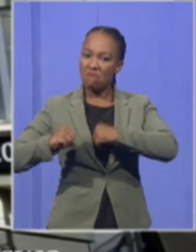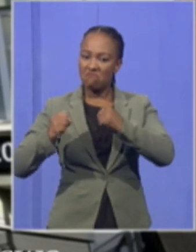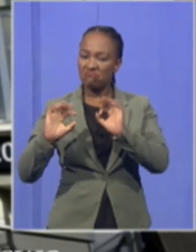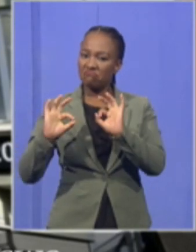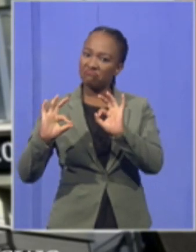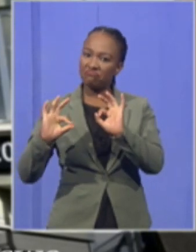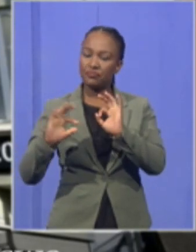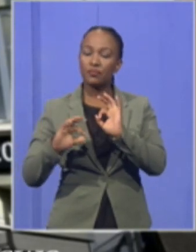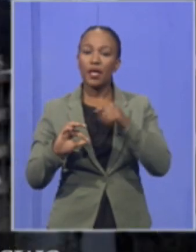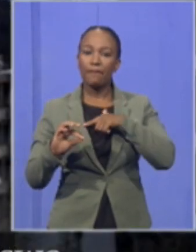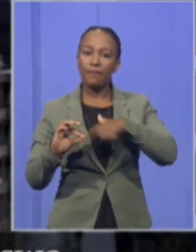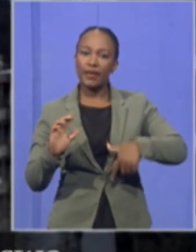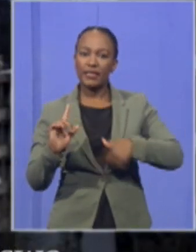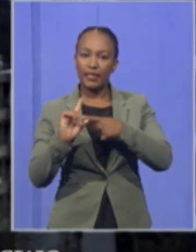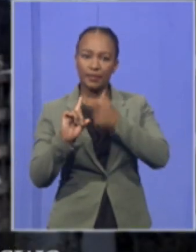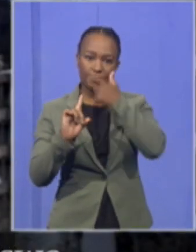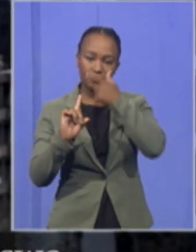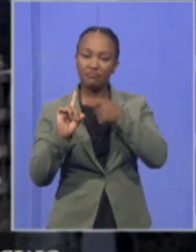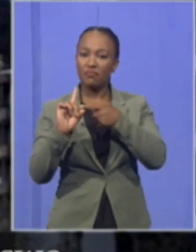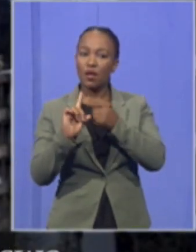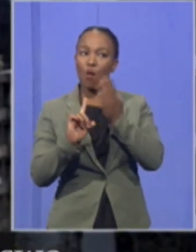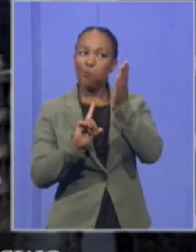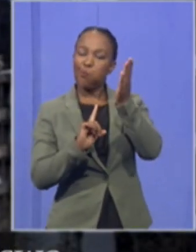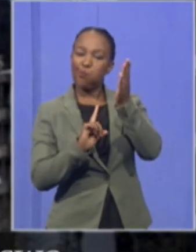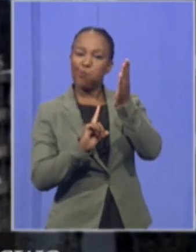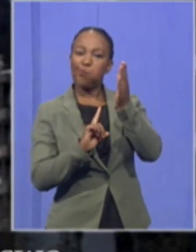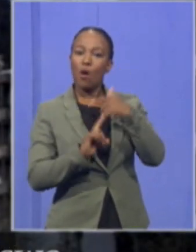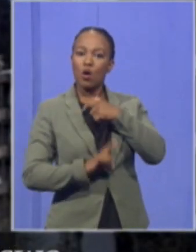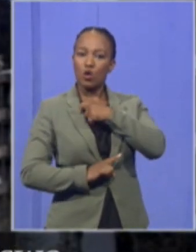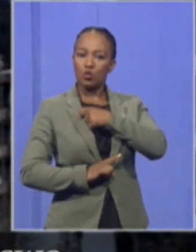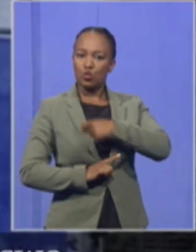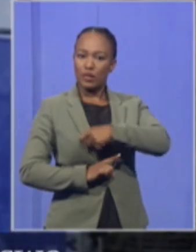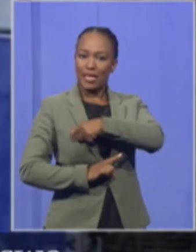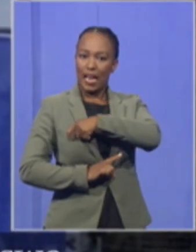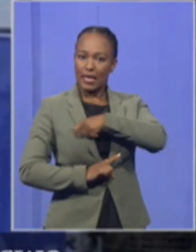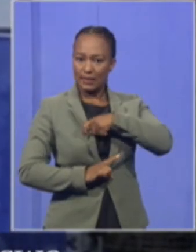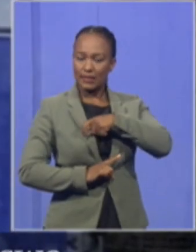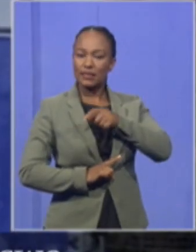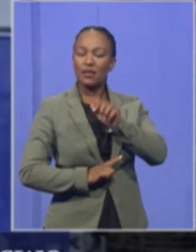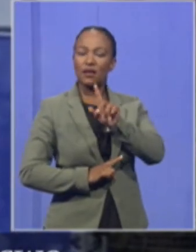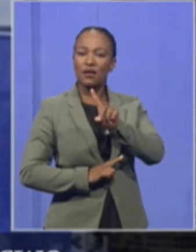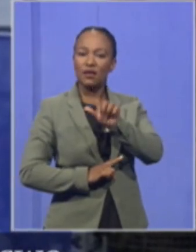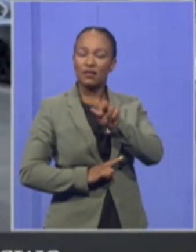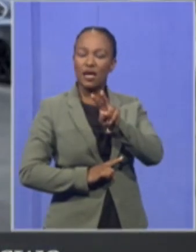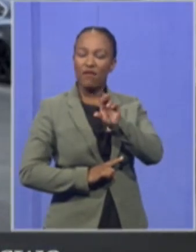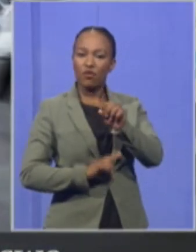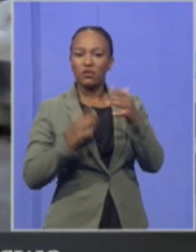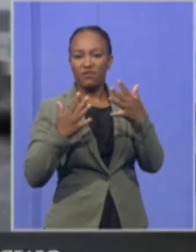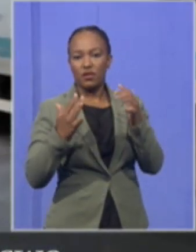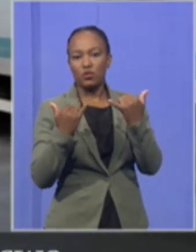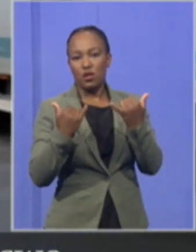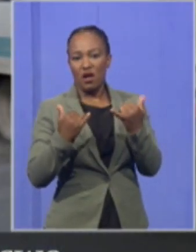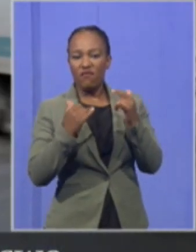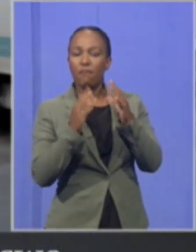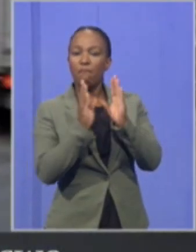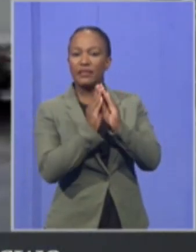Mopresidente Cyril Ramaphosa o konoseditse seabe sa gagwe kwa kopanokgolo ya ikonomi ya lefatshe kwa Davos kwa Switzerland.